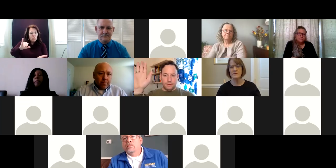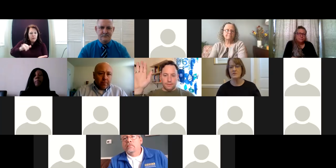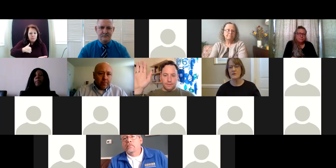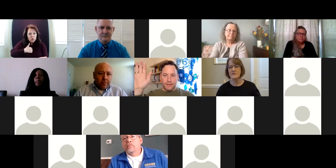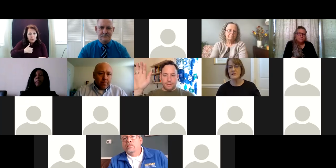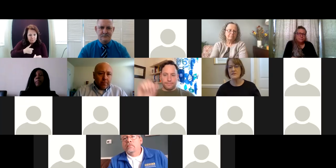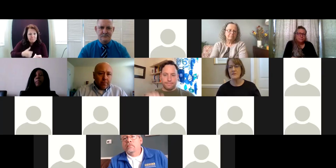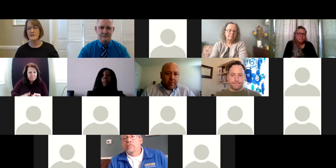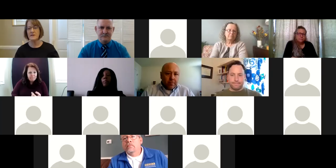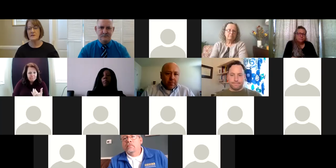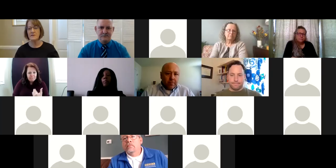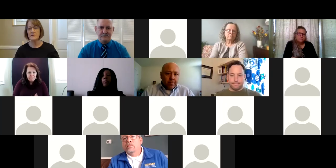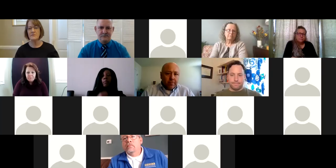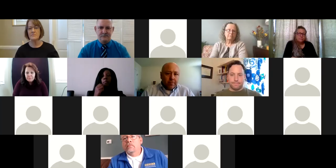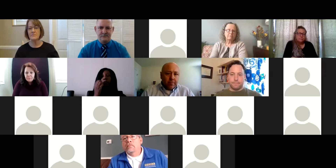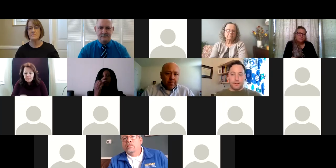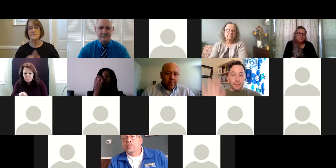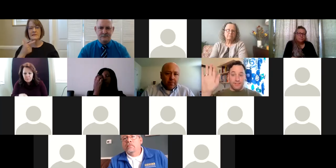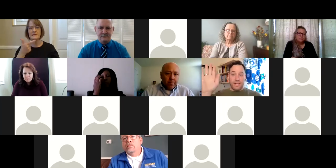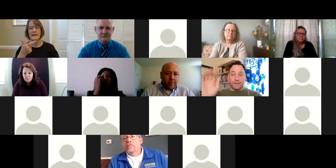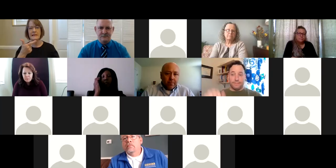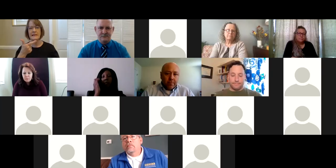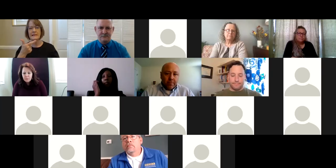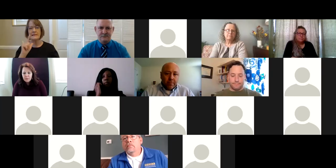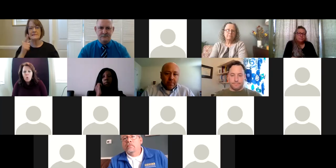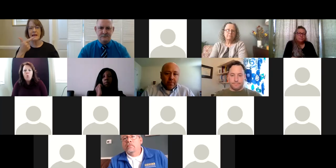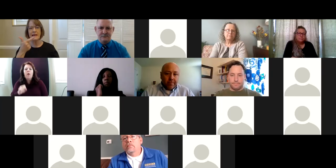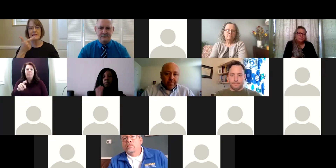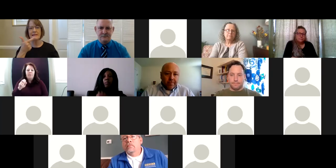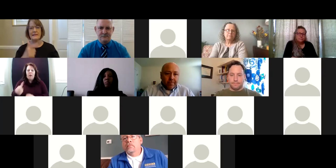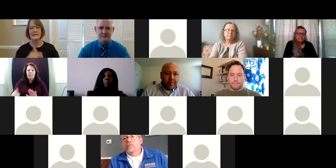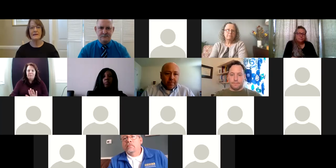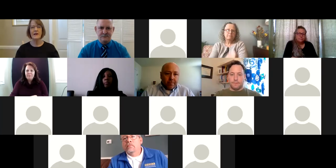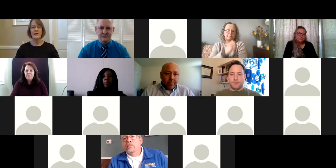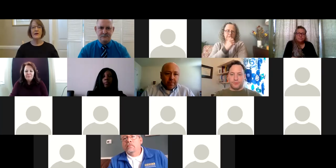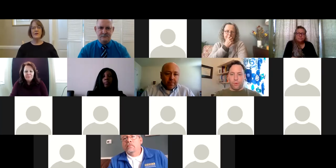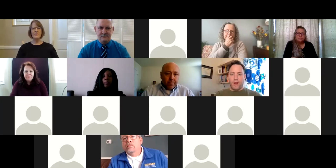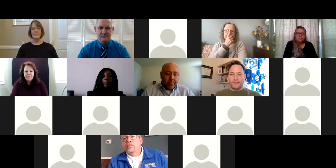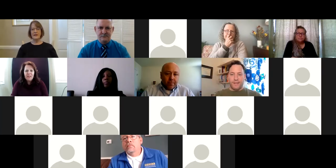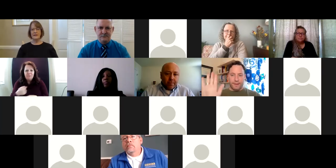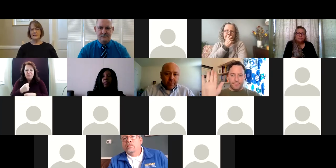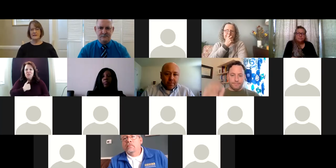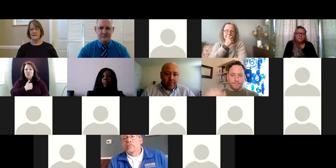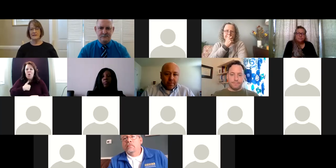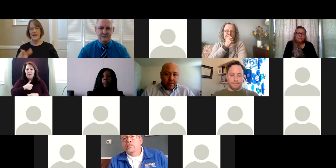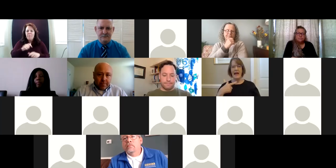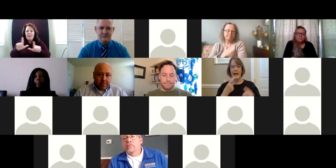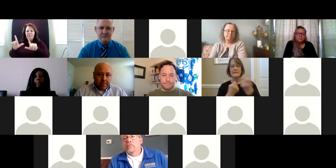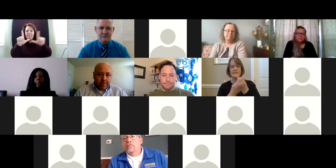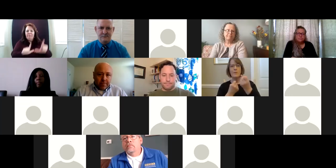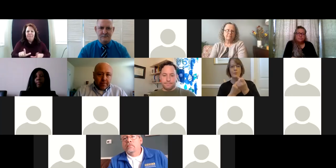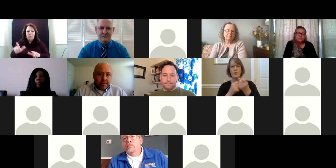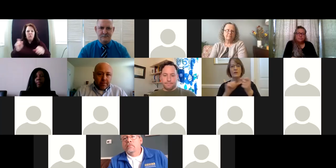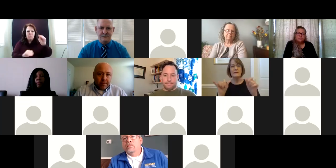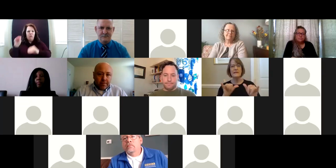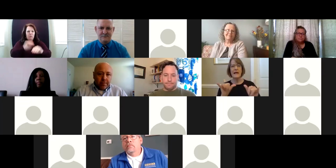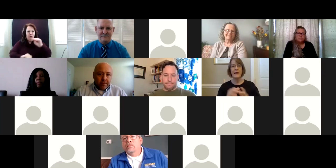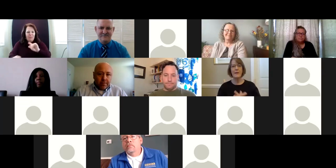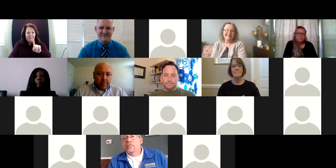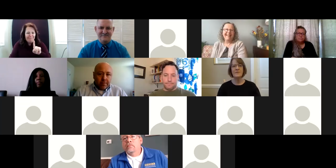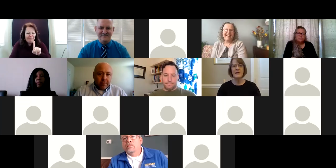Roy, did you want to say something? Second. This is Roy. All righty.